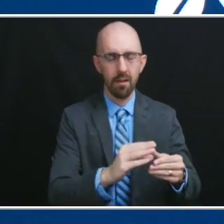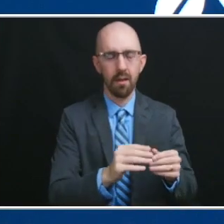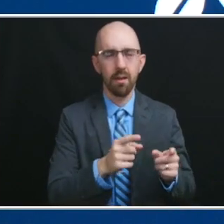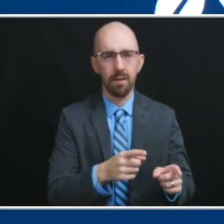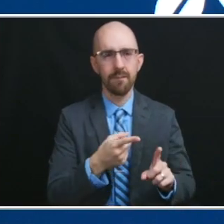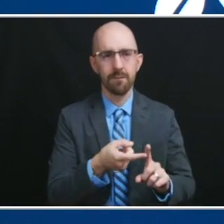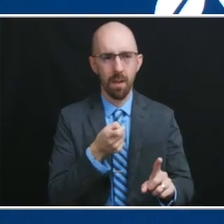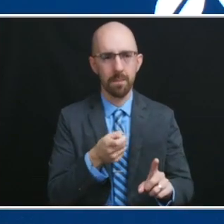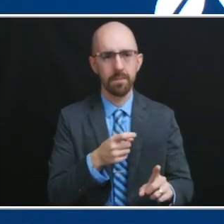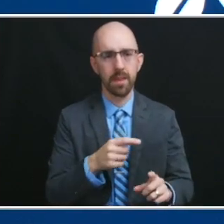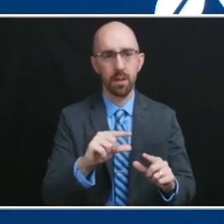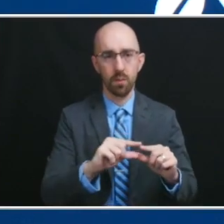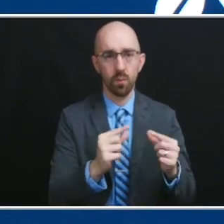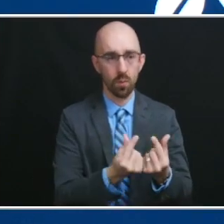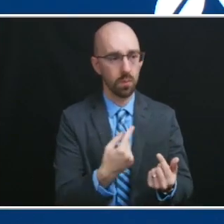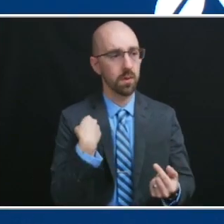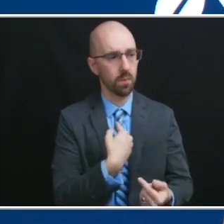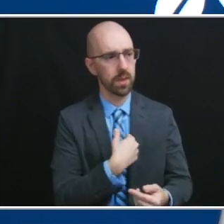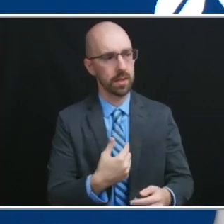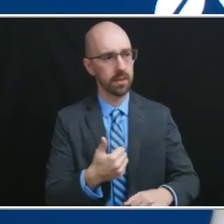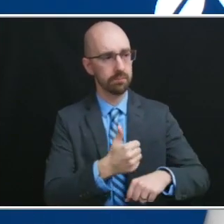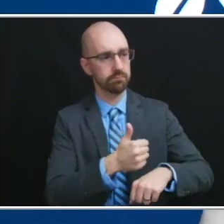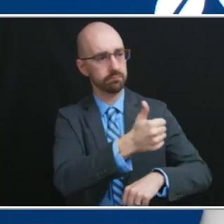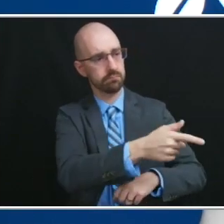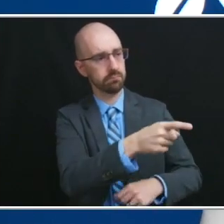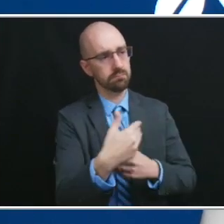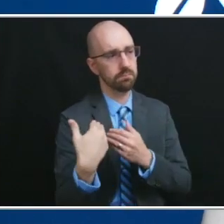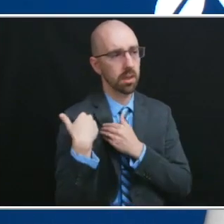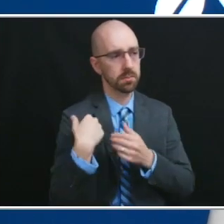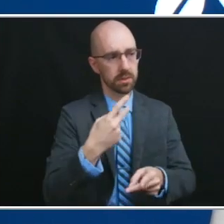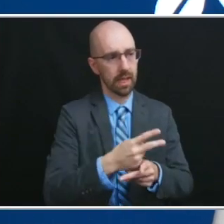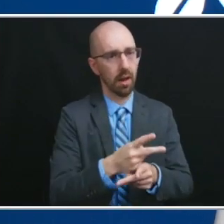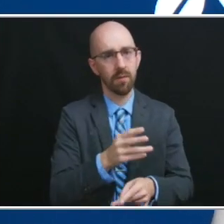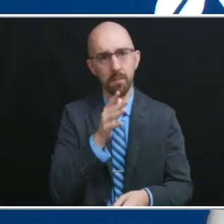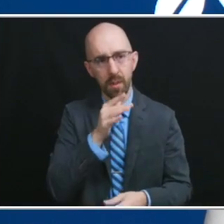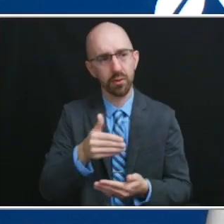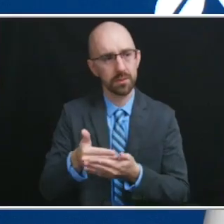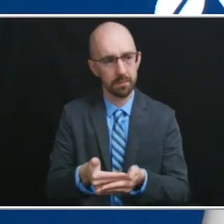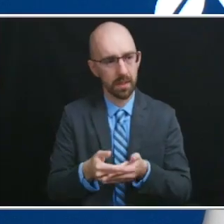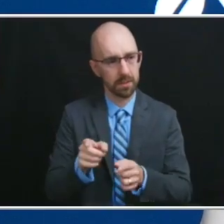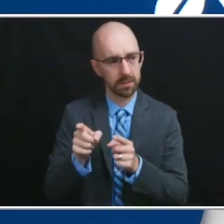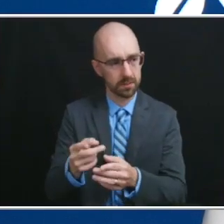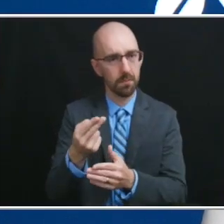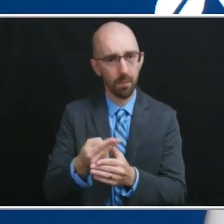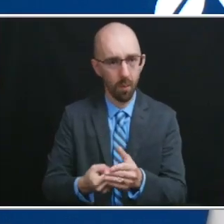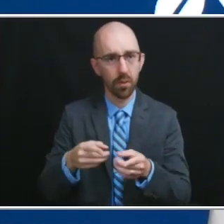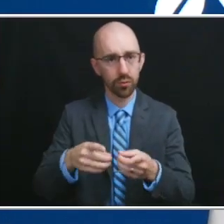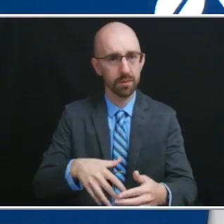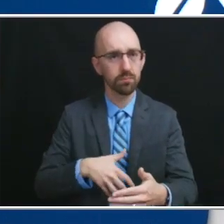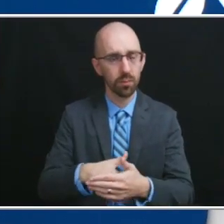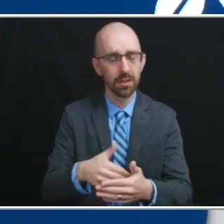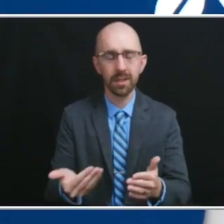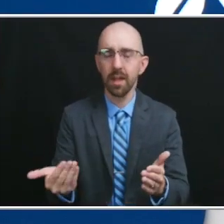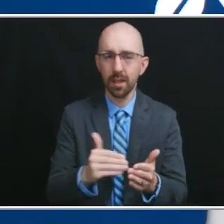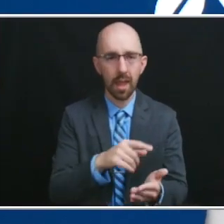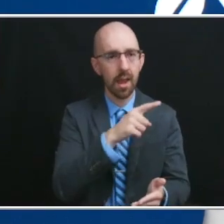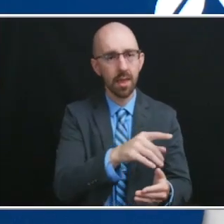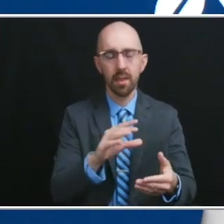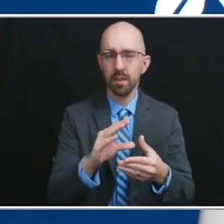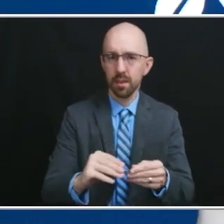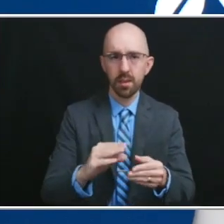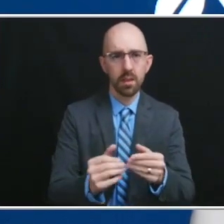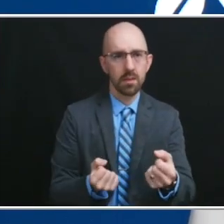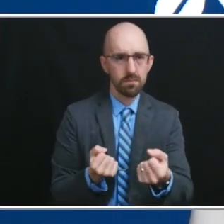the group that we task with keeping our moms and babies healthy during pregnancy, again, continues to support the fact